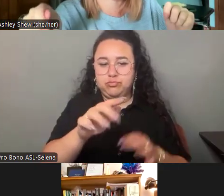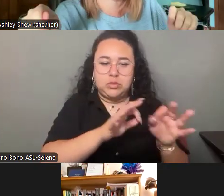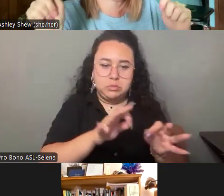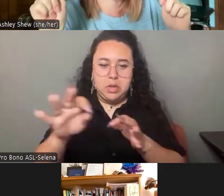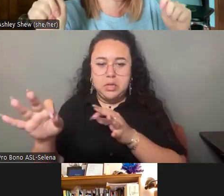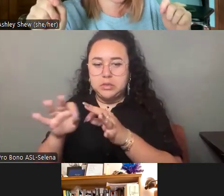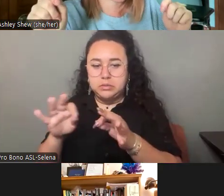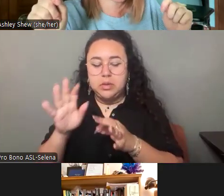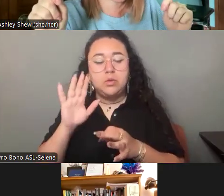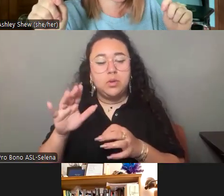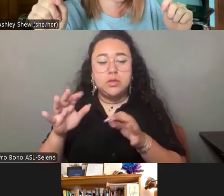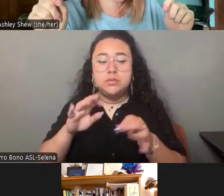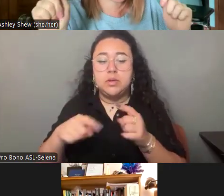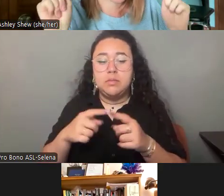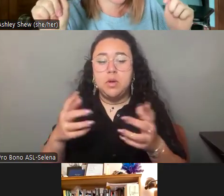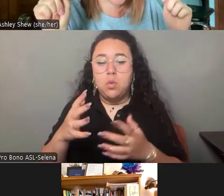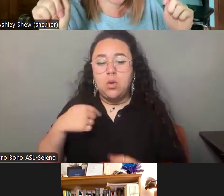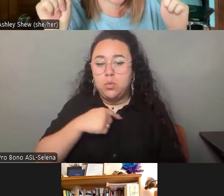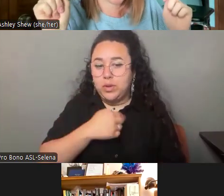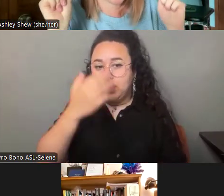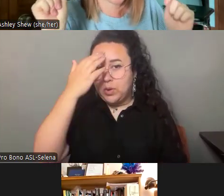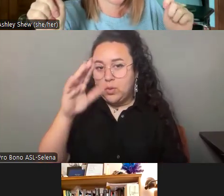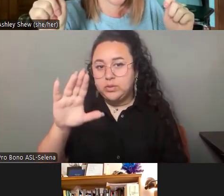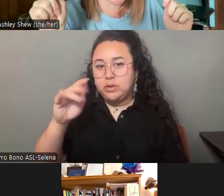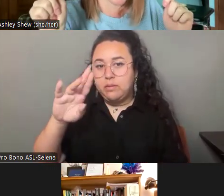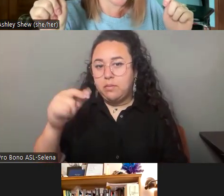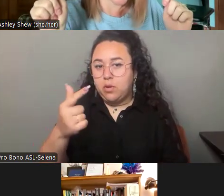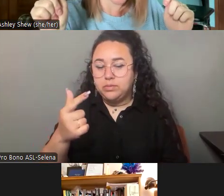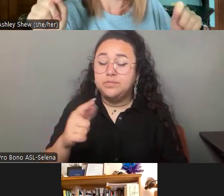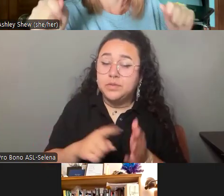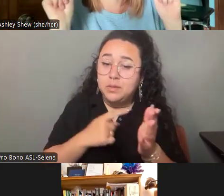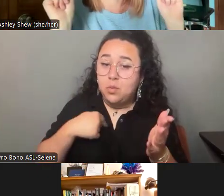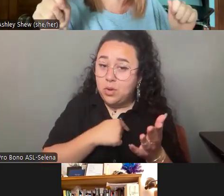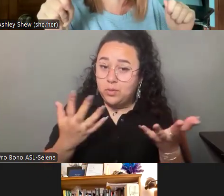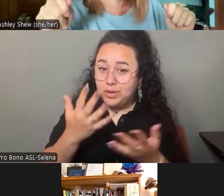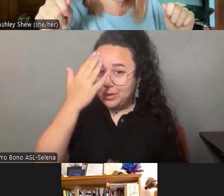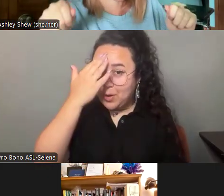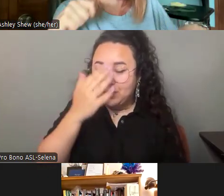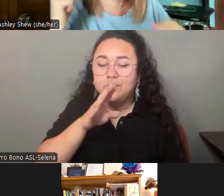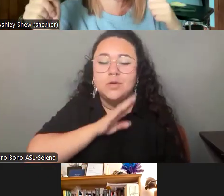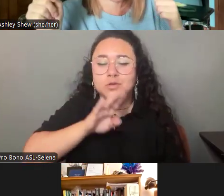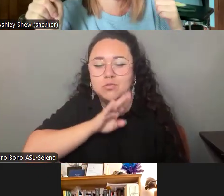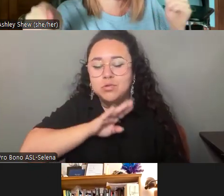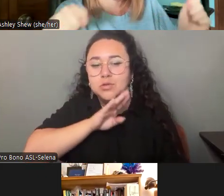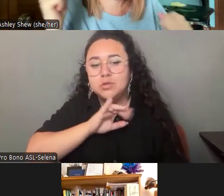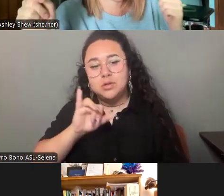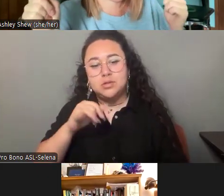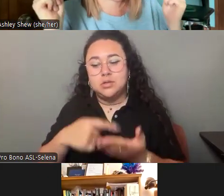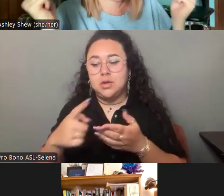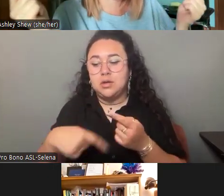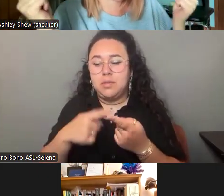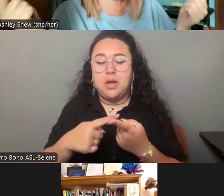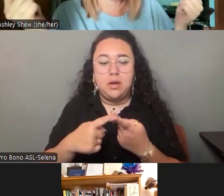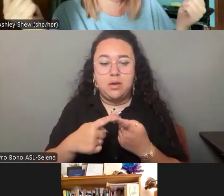talk about what cyborgs know. And sometimes it's frustration. And then we're going to talk about this project that Damien and I